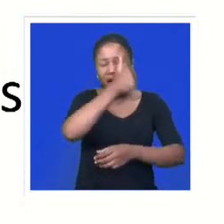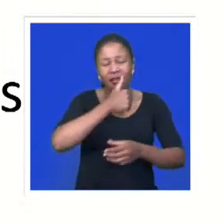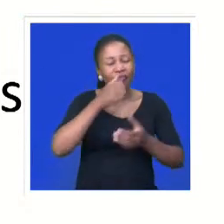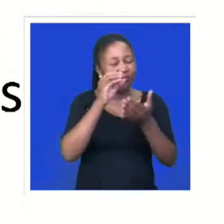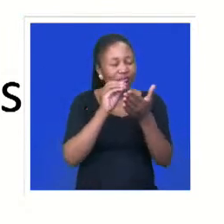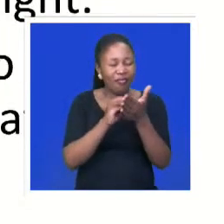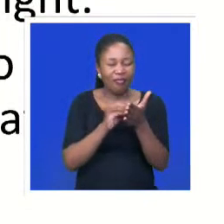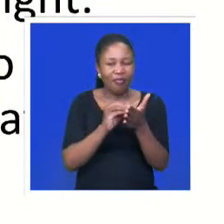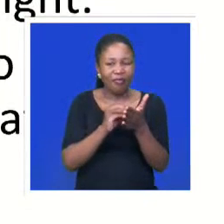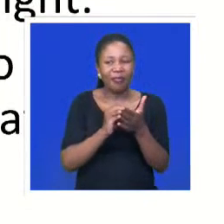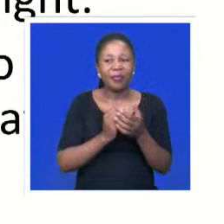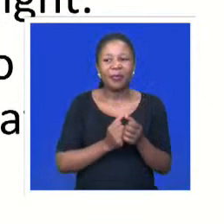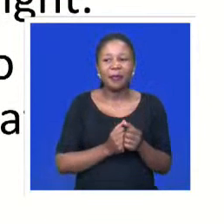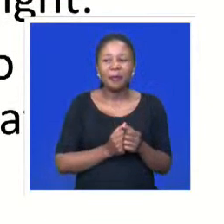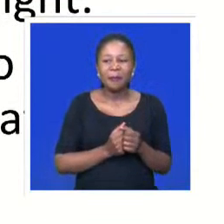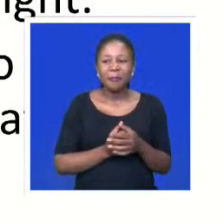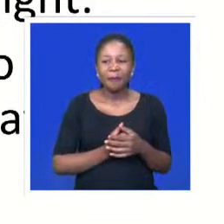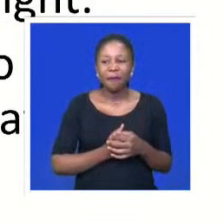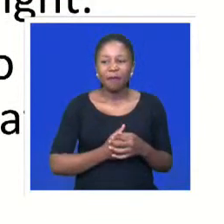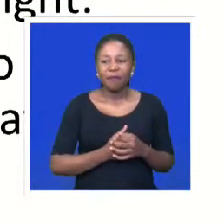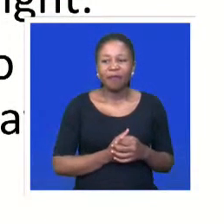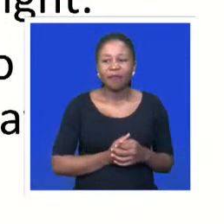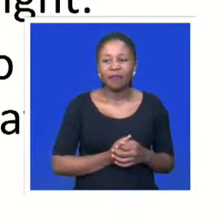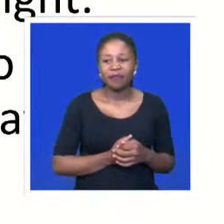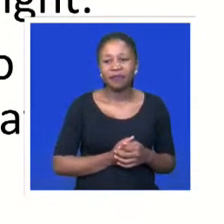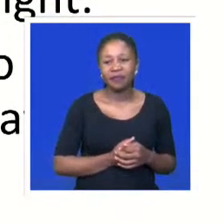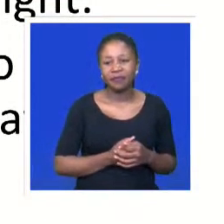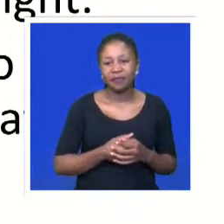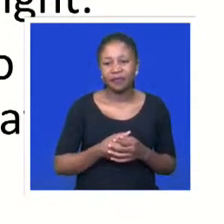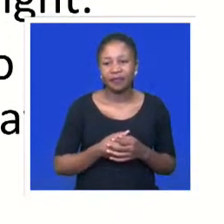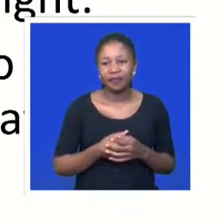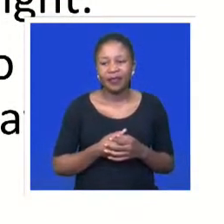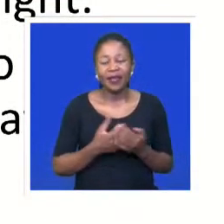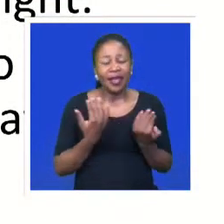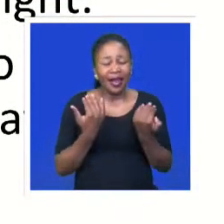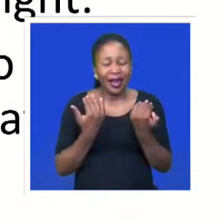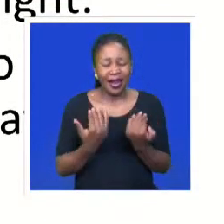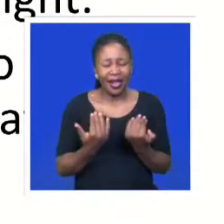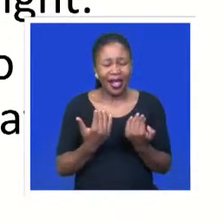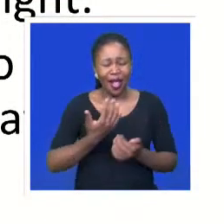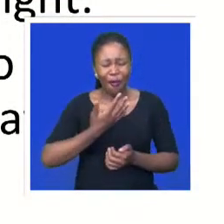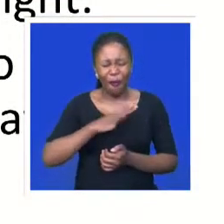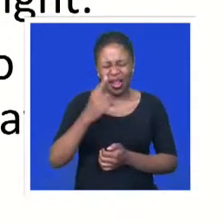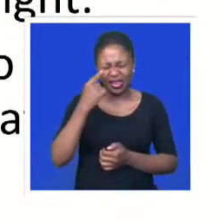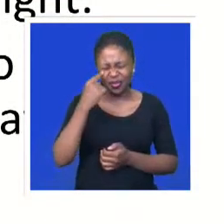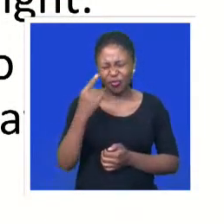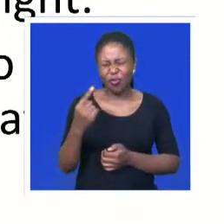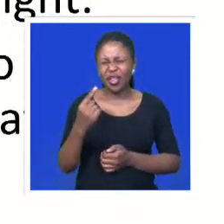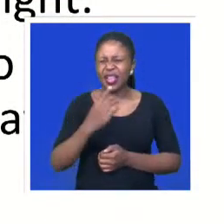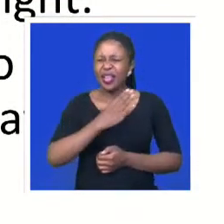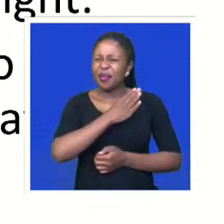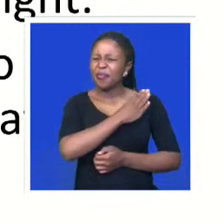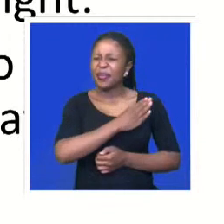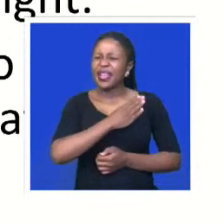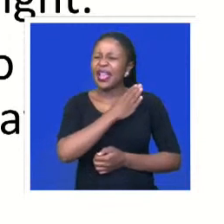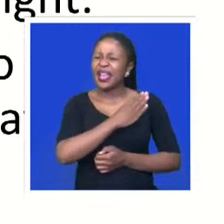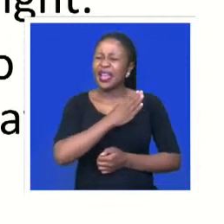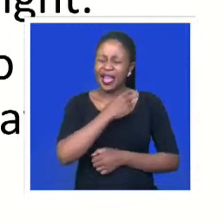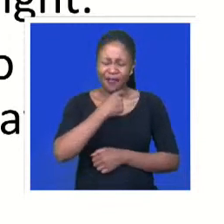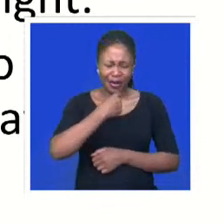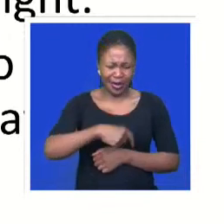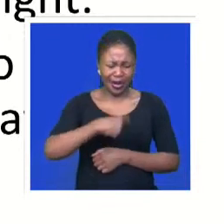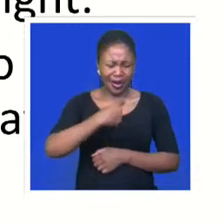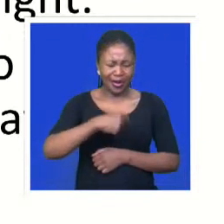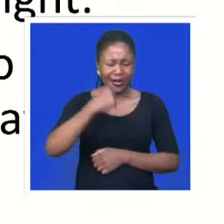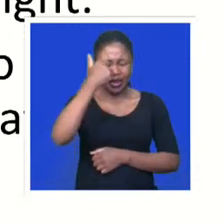Okay, dear Lena, let us look at God's character in this lesson.